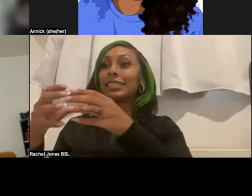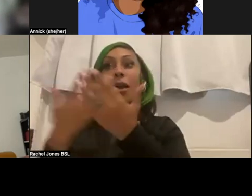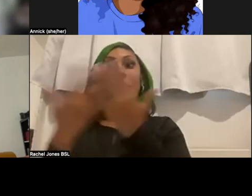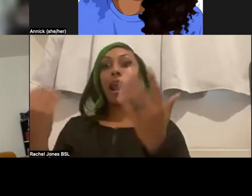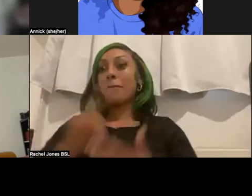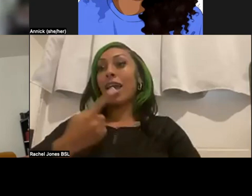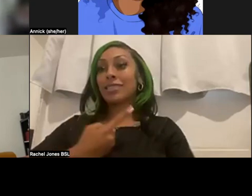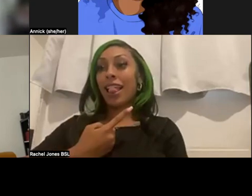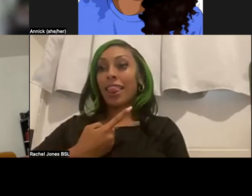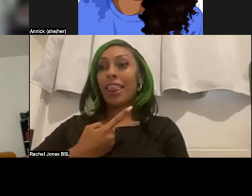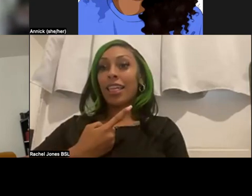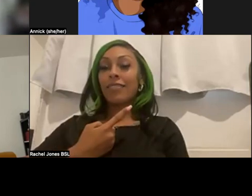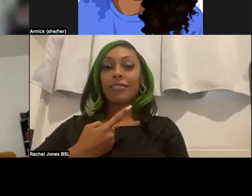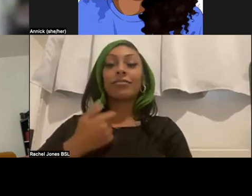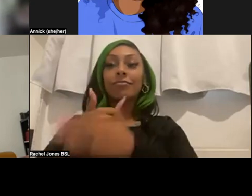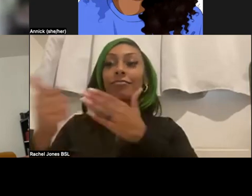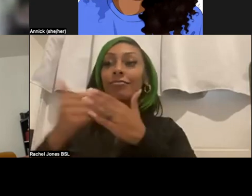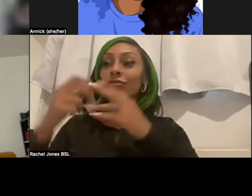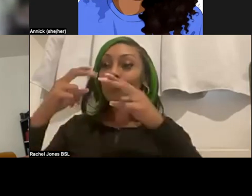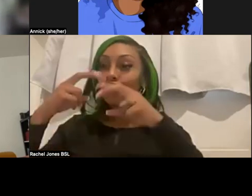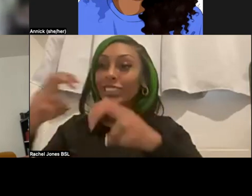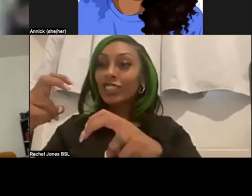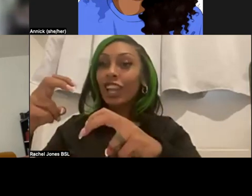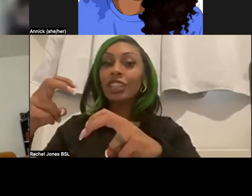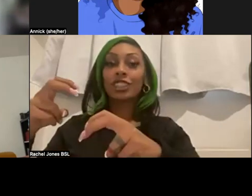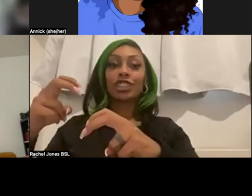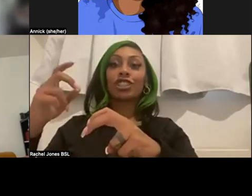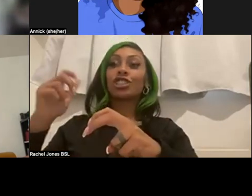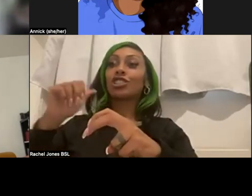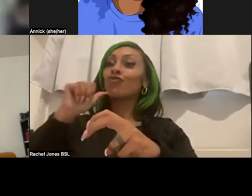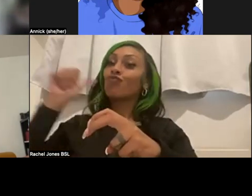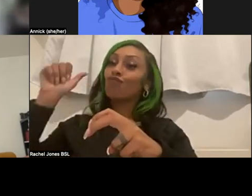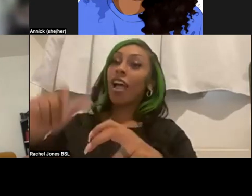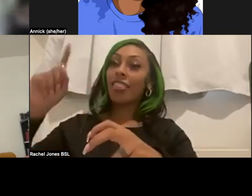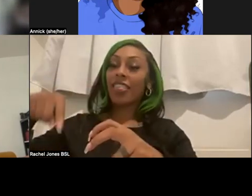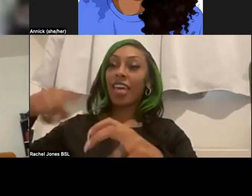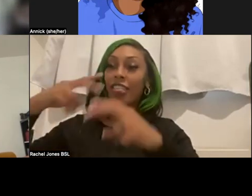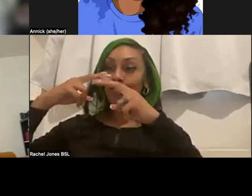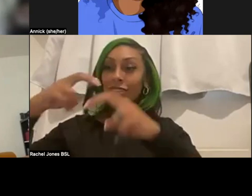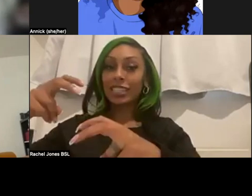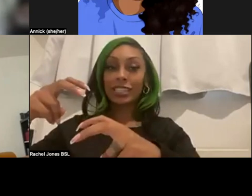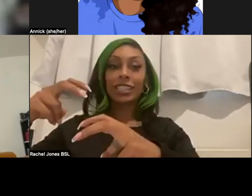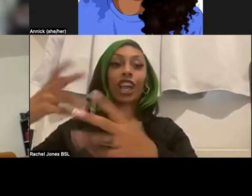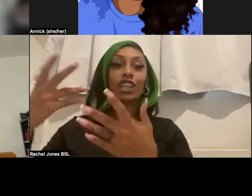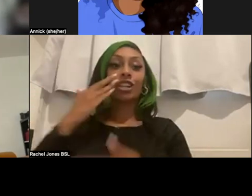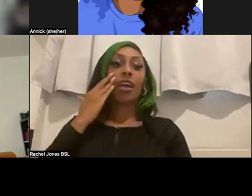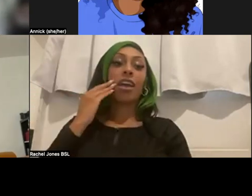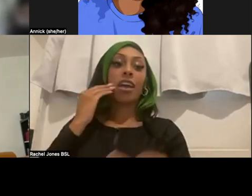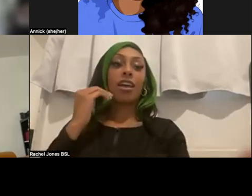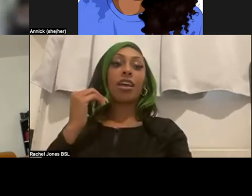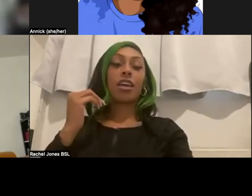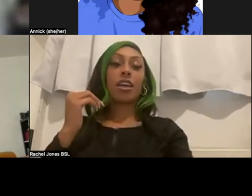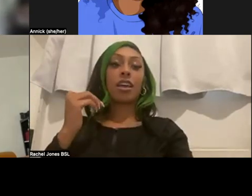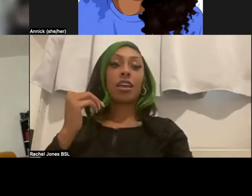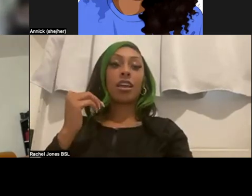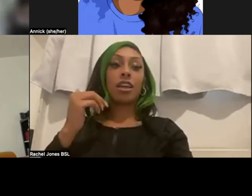which means I'm frequently the researched rather than the researcher, most often as what is termed a